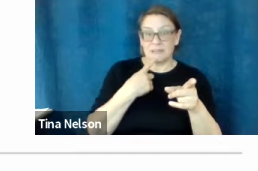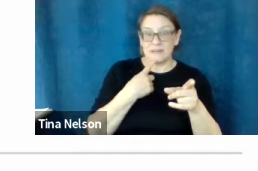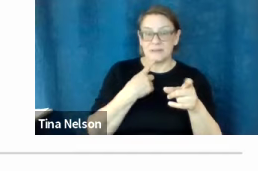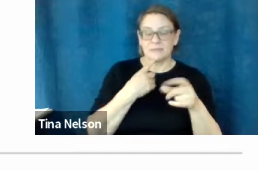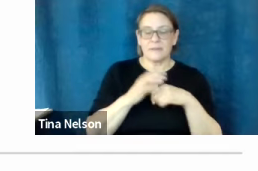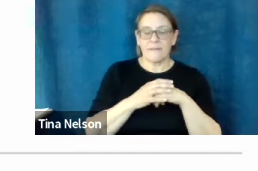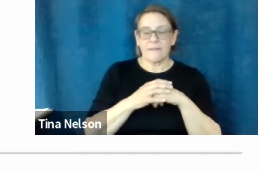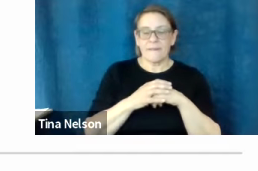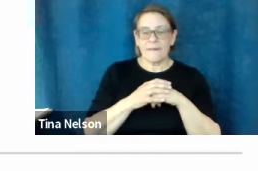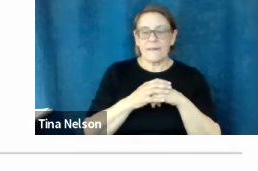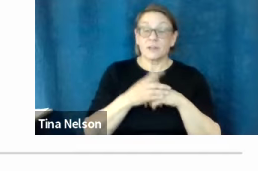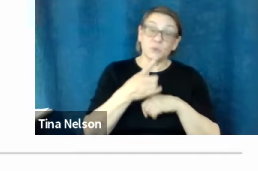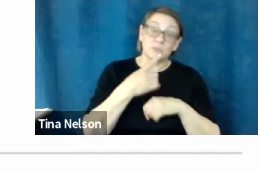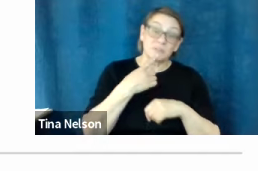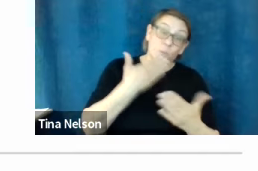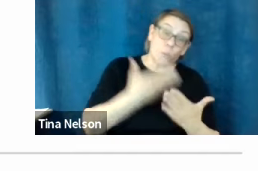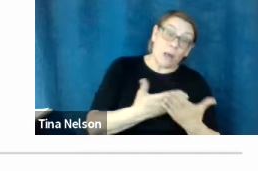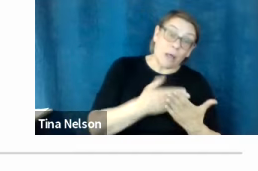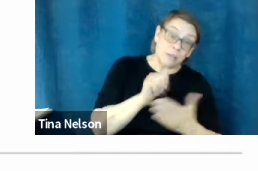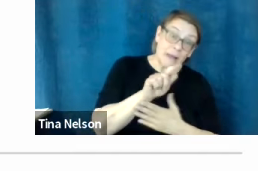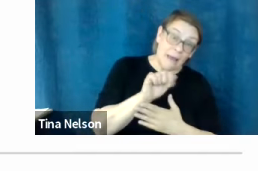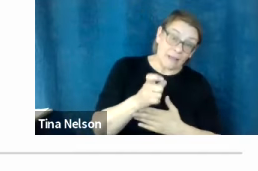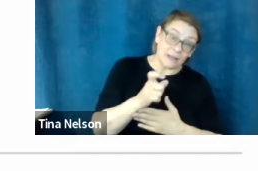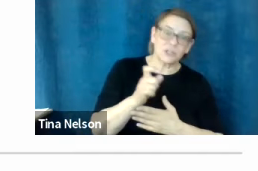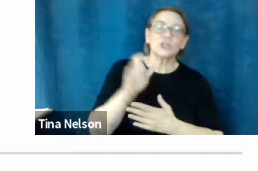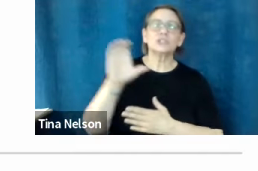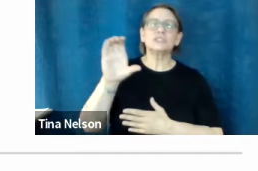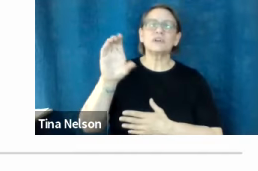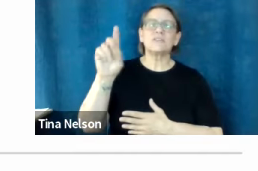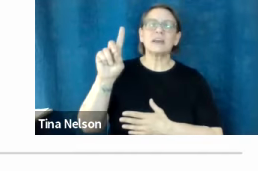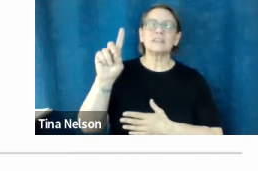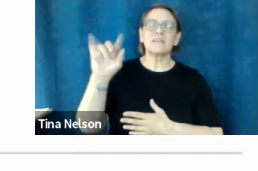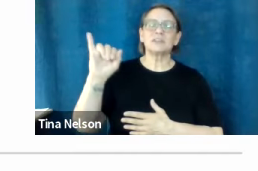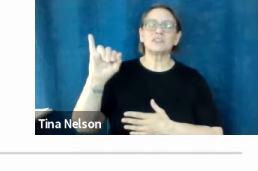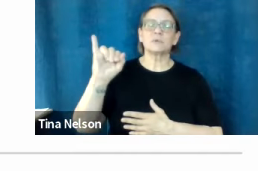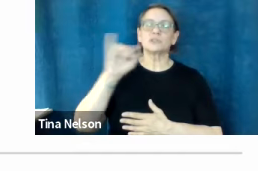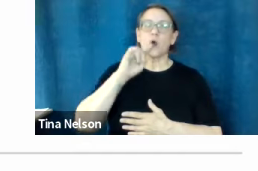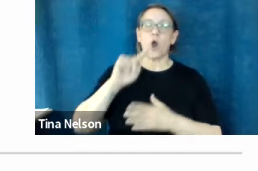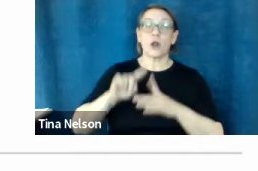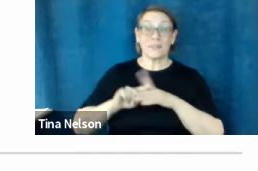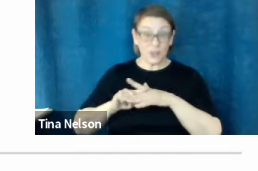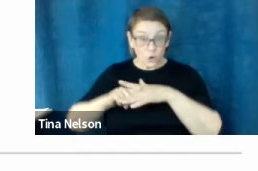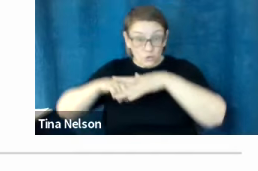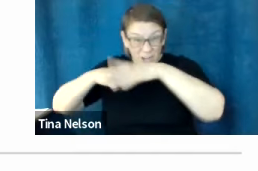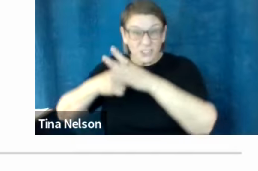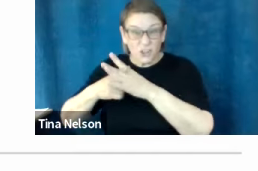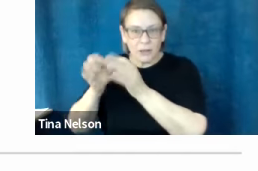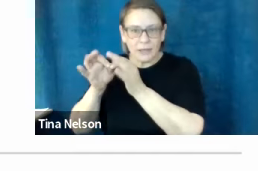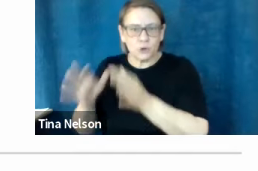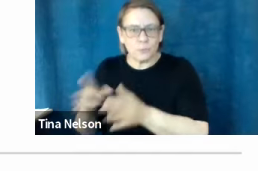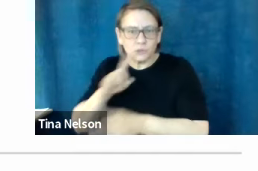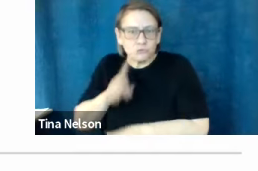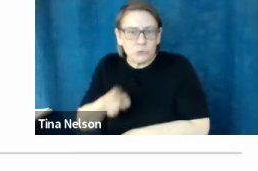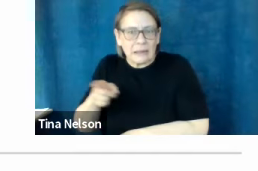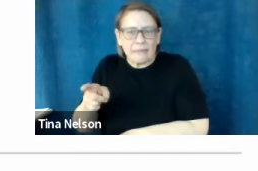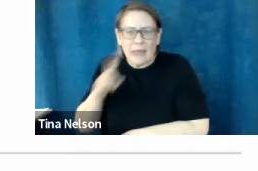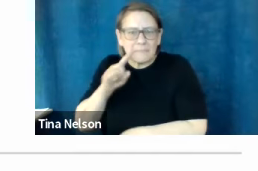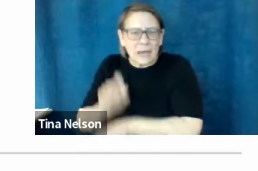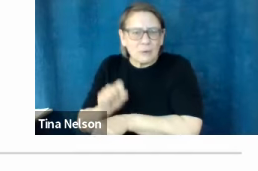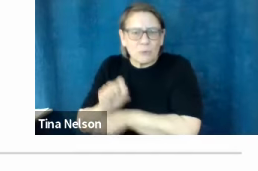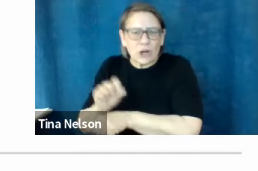said very well. In fact, um, certified deaf interpreters are actually the original interpreters. Uh, they have been working